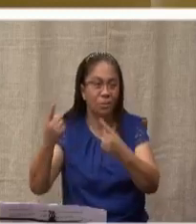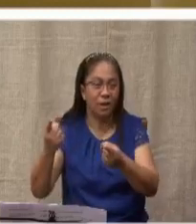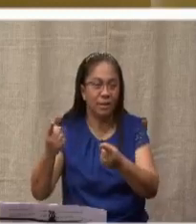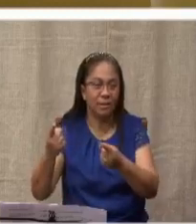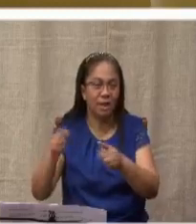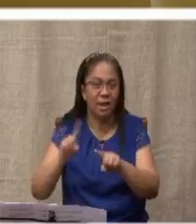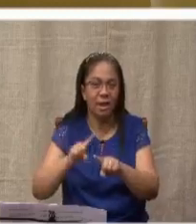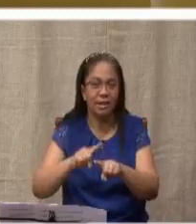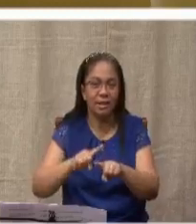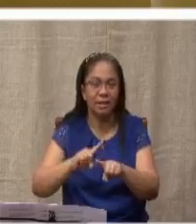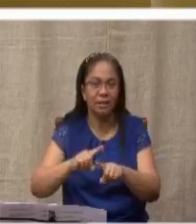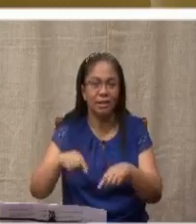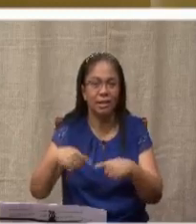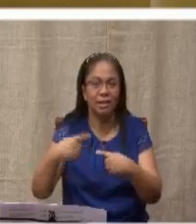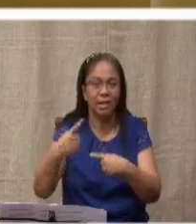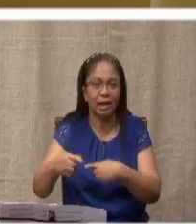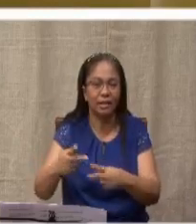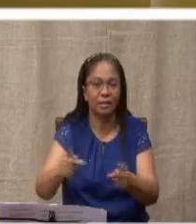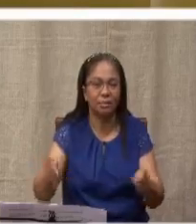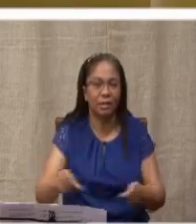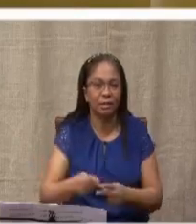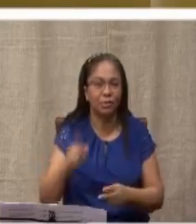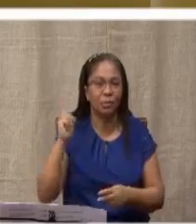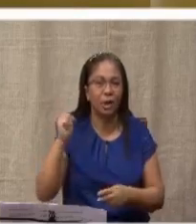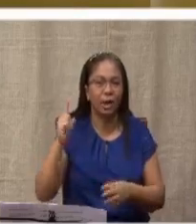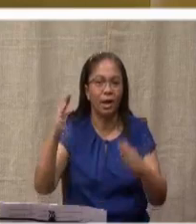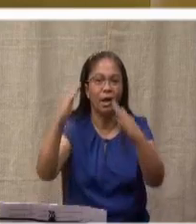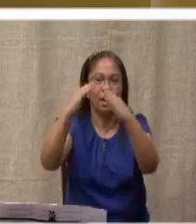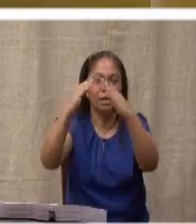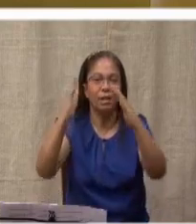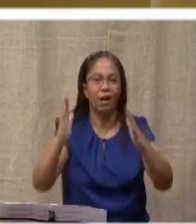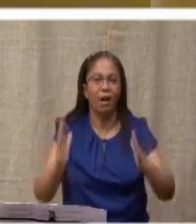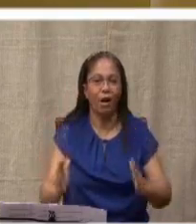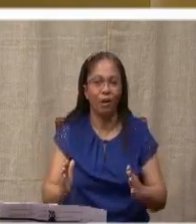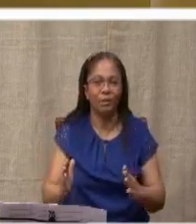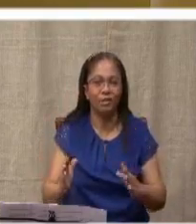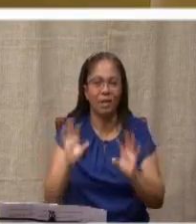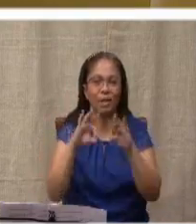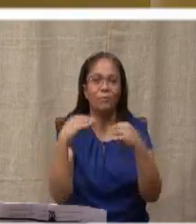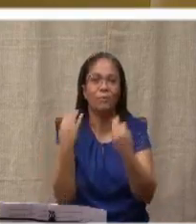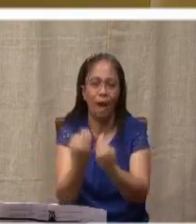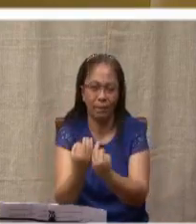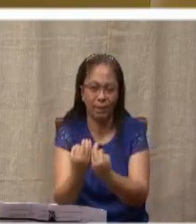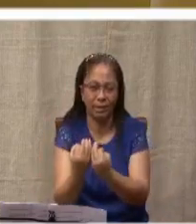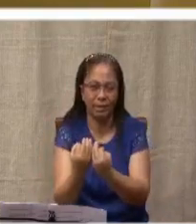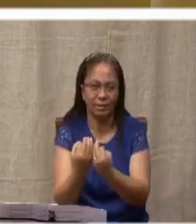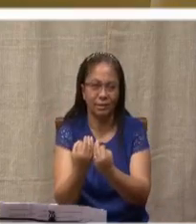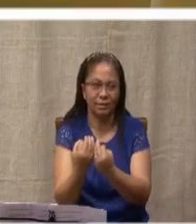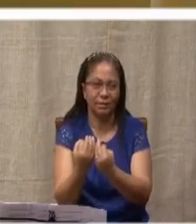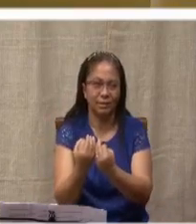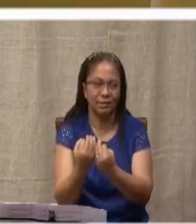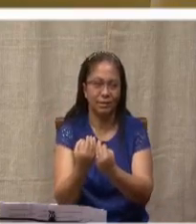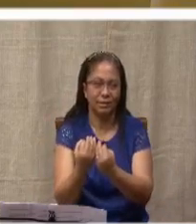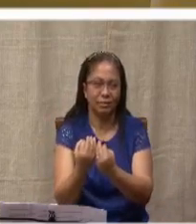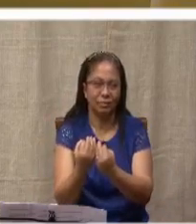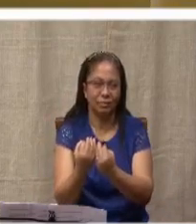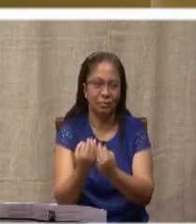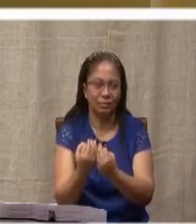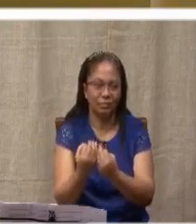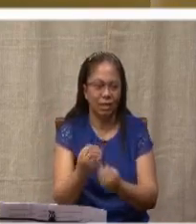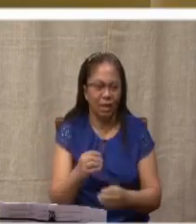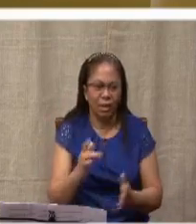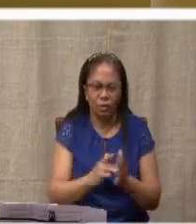most important place to the house and to the family and there he doesn't do an